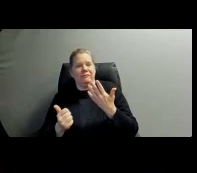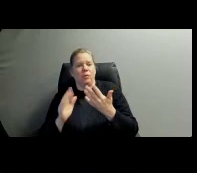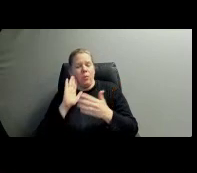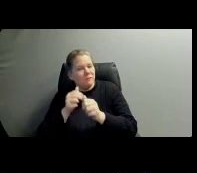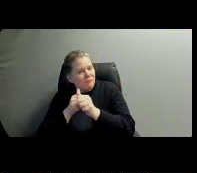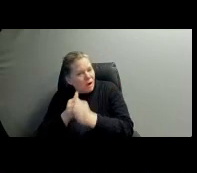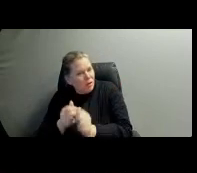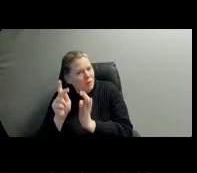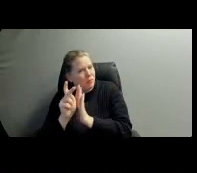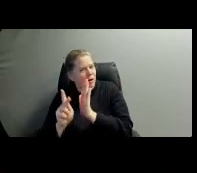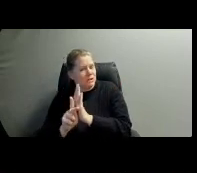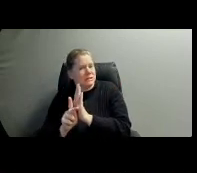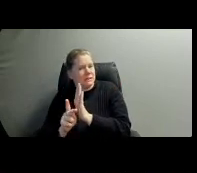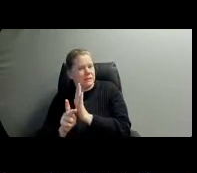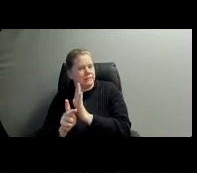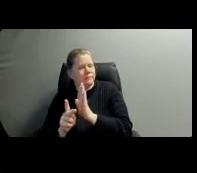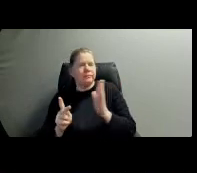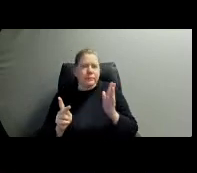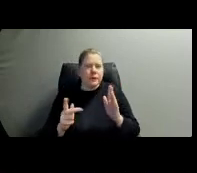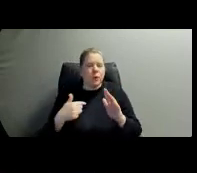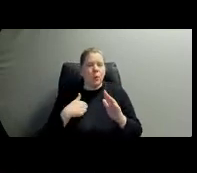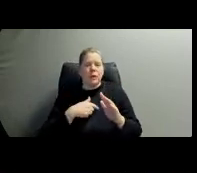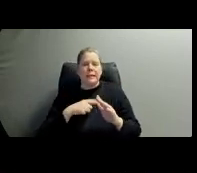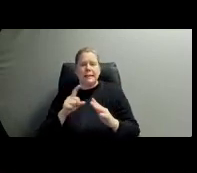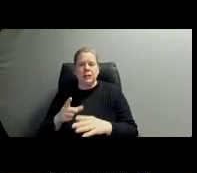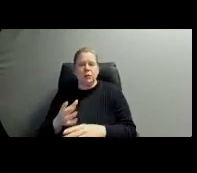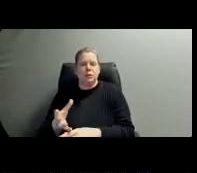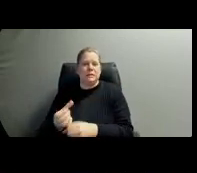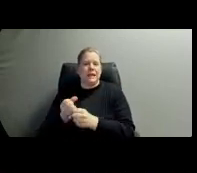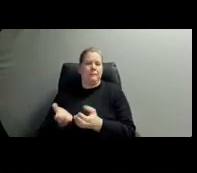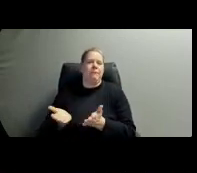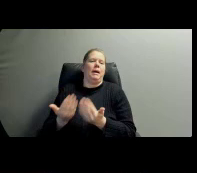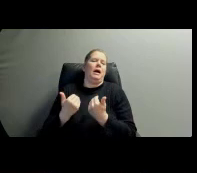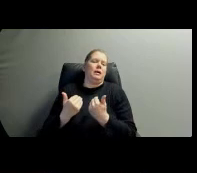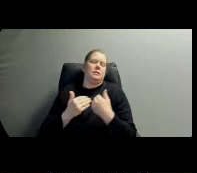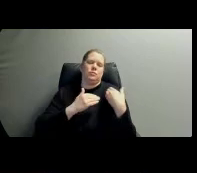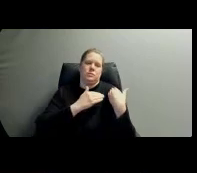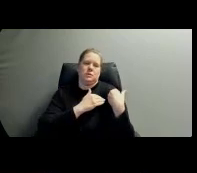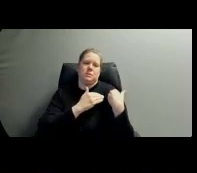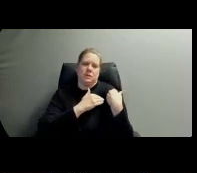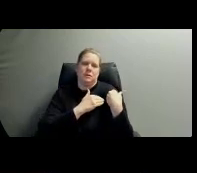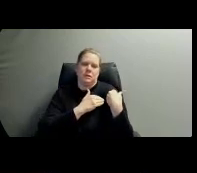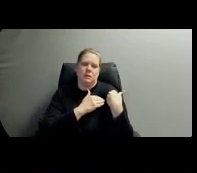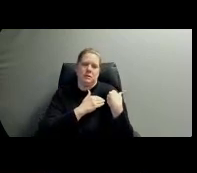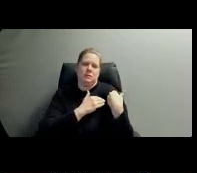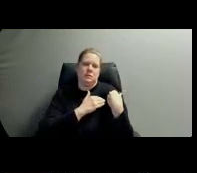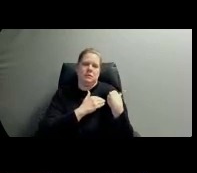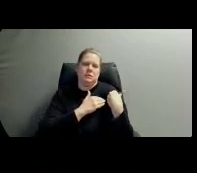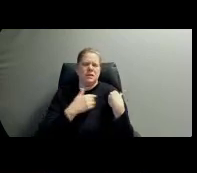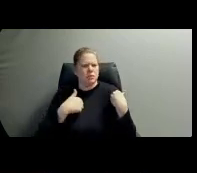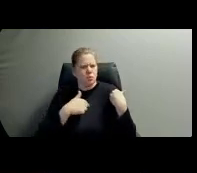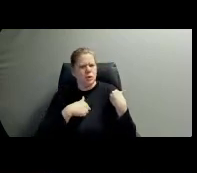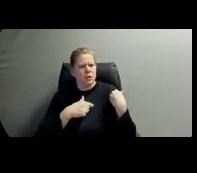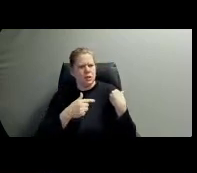So at some point we need to take that responsibility on ourselves, that we have more transparency into the process, and that's